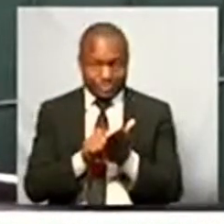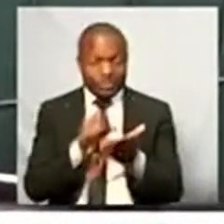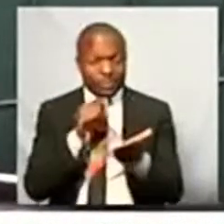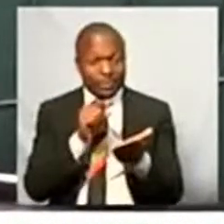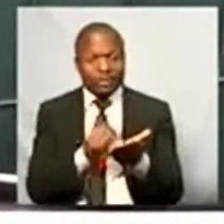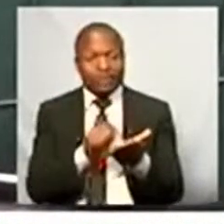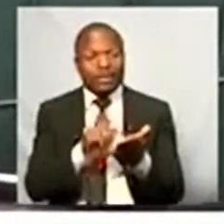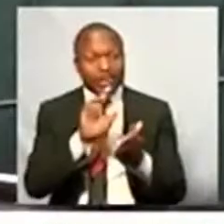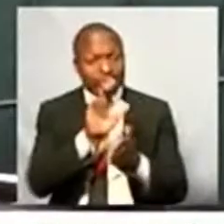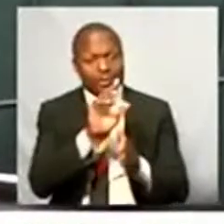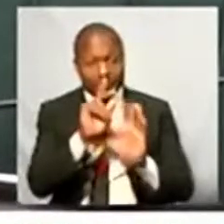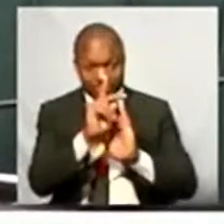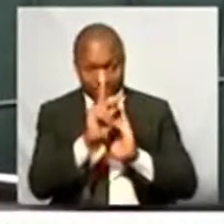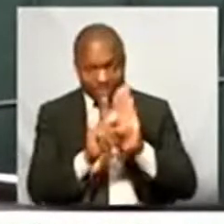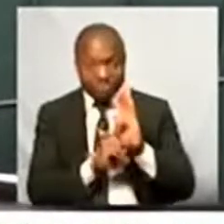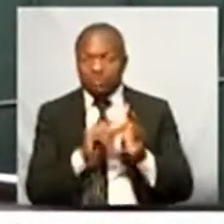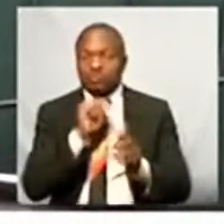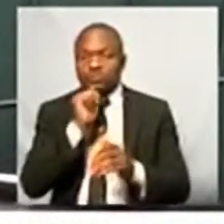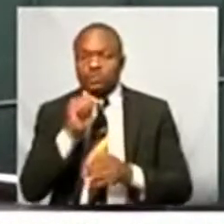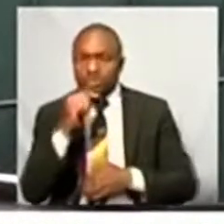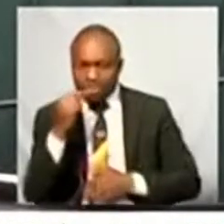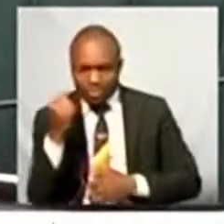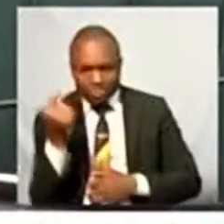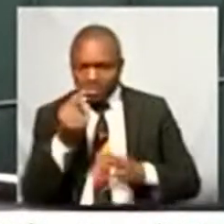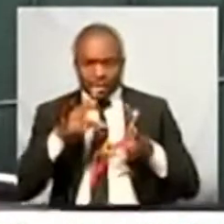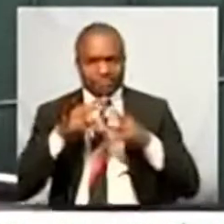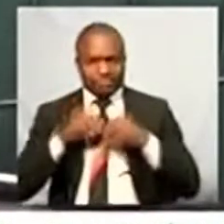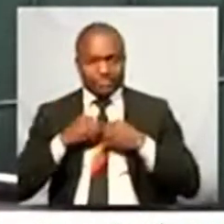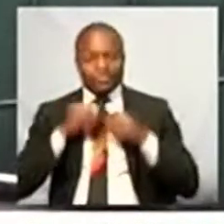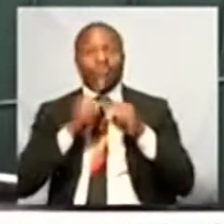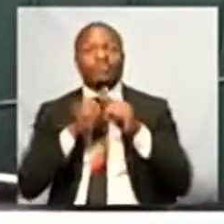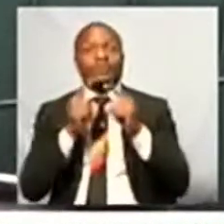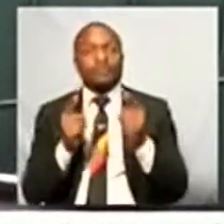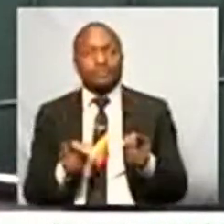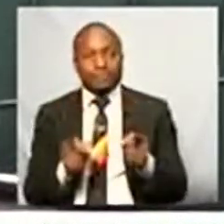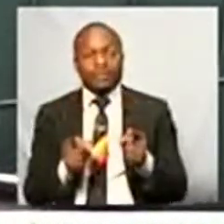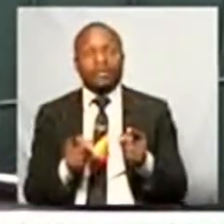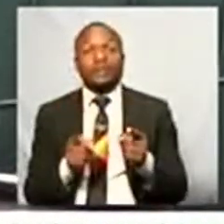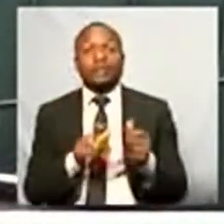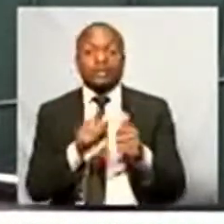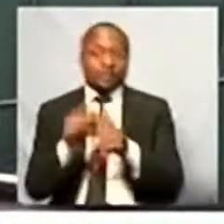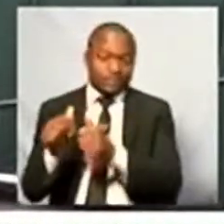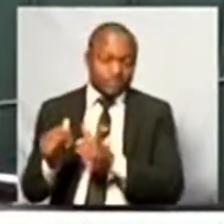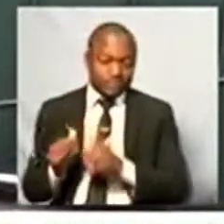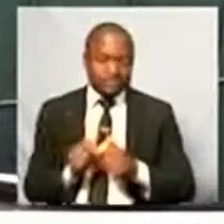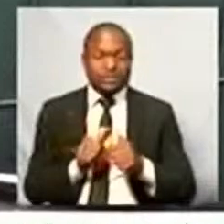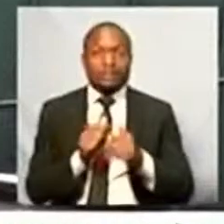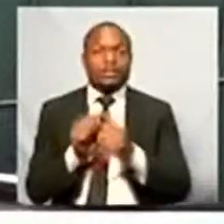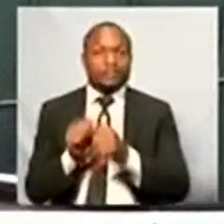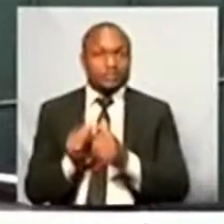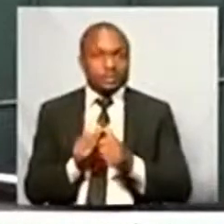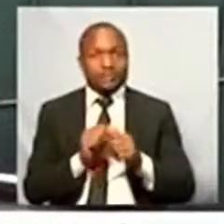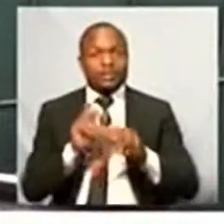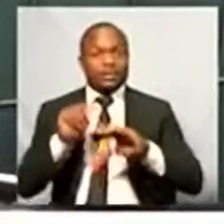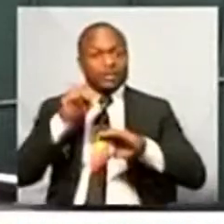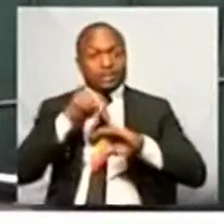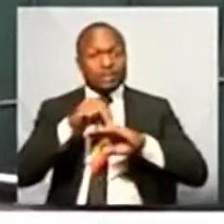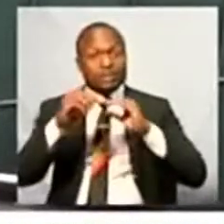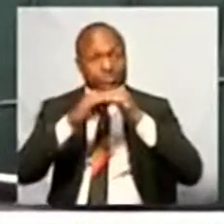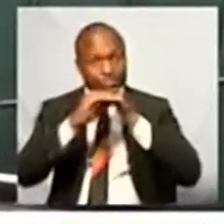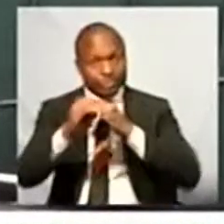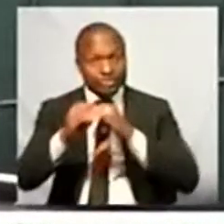its principles are not only acknowledged, but also actionable at the national level. And to this